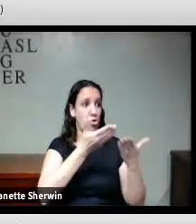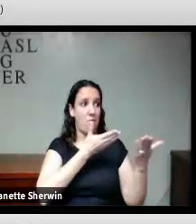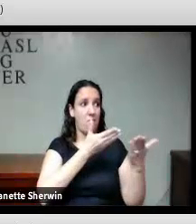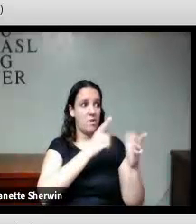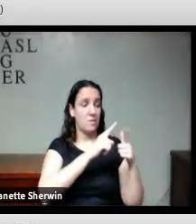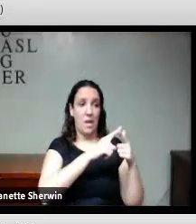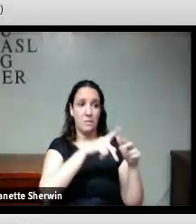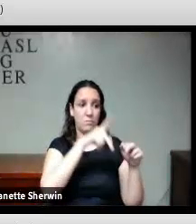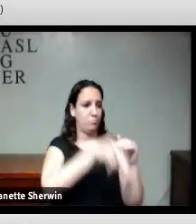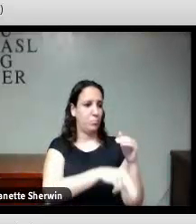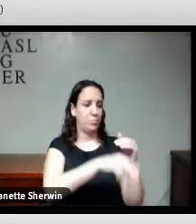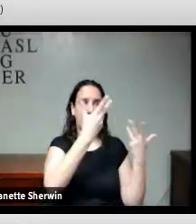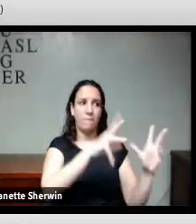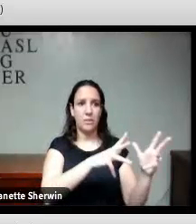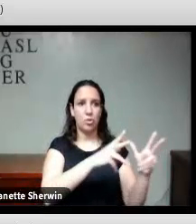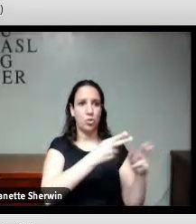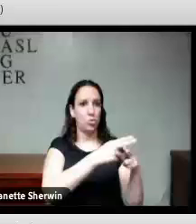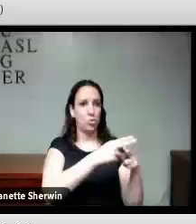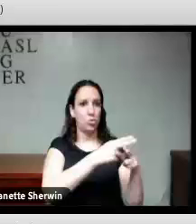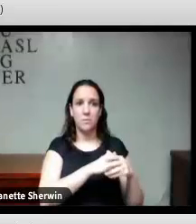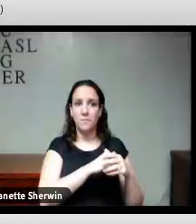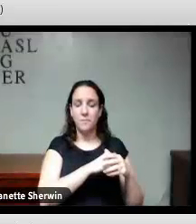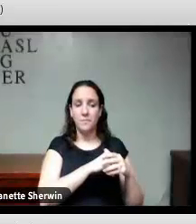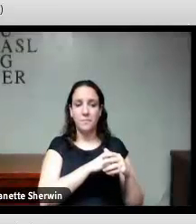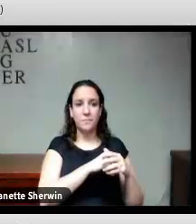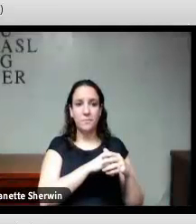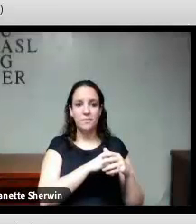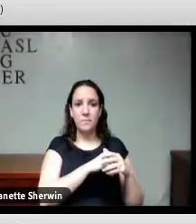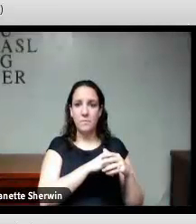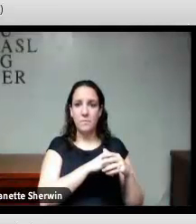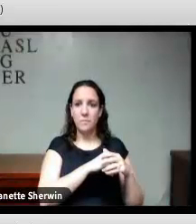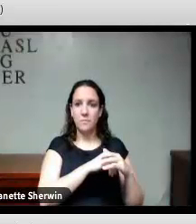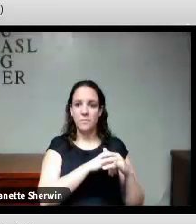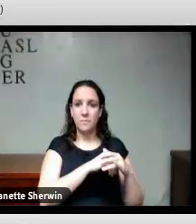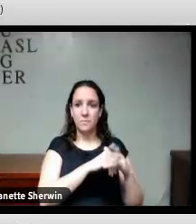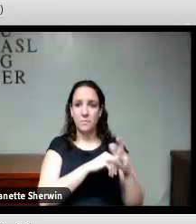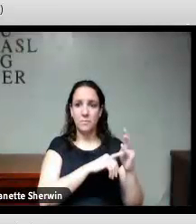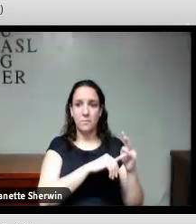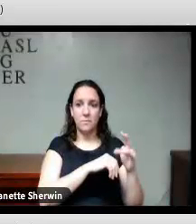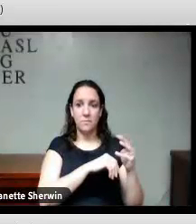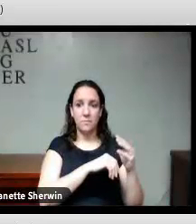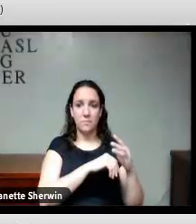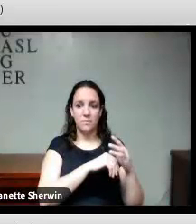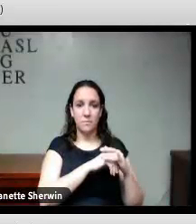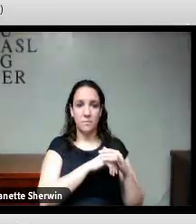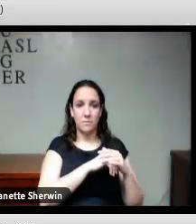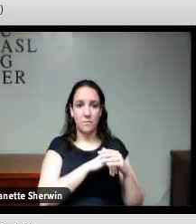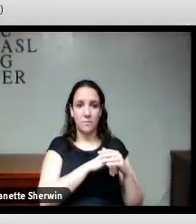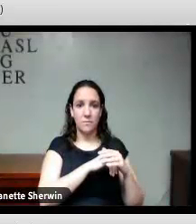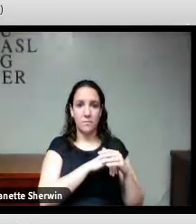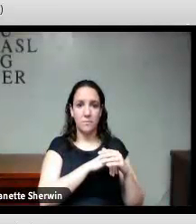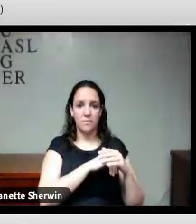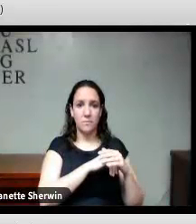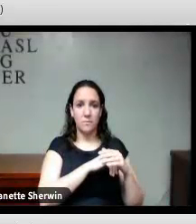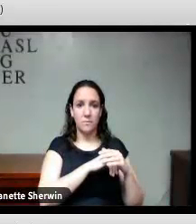They can go online on the internet. Will they get as good of information? No, they will not. They'll put in a search term and they'll get